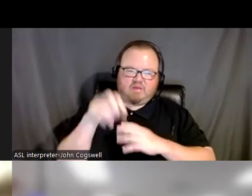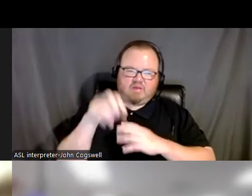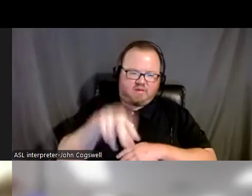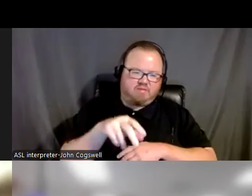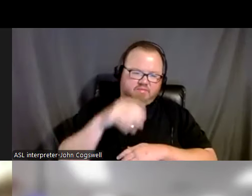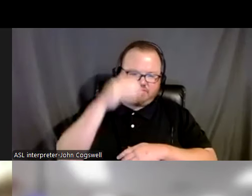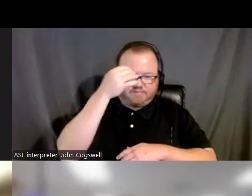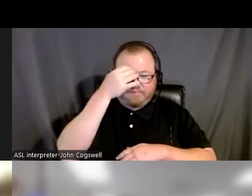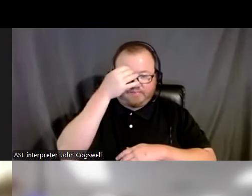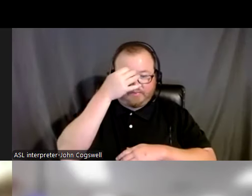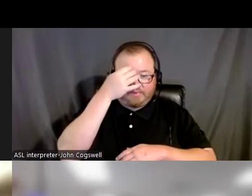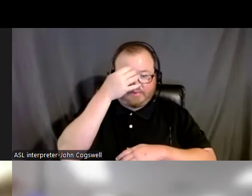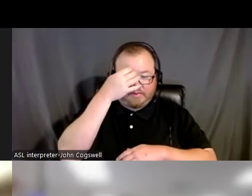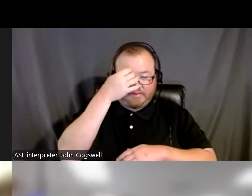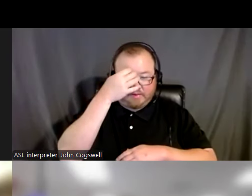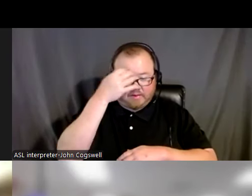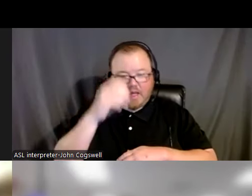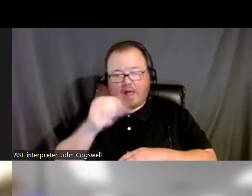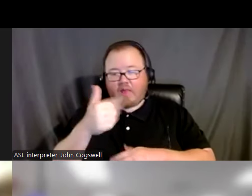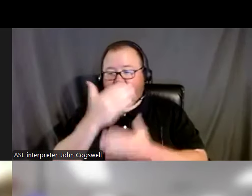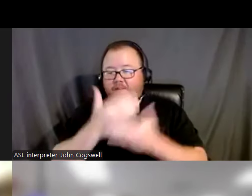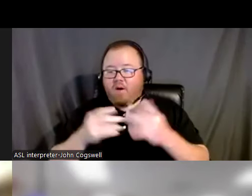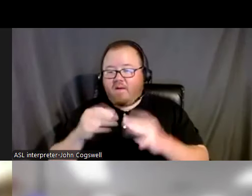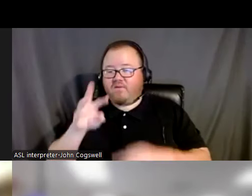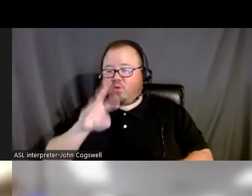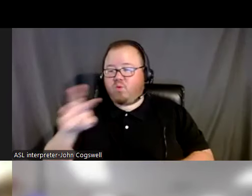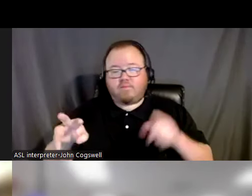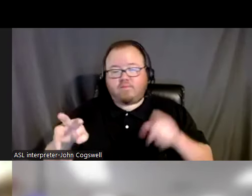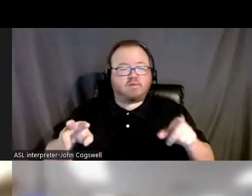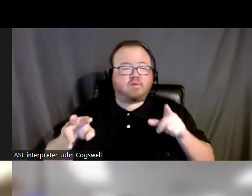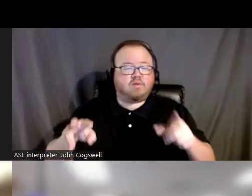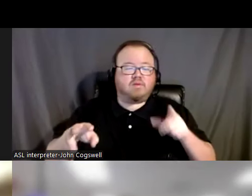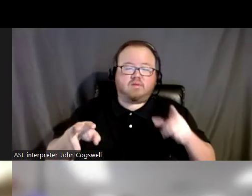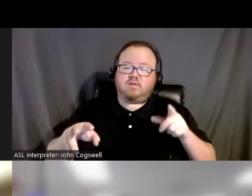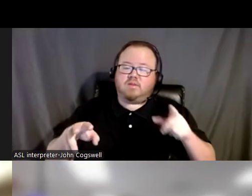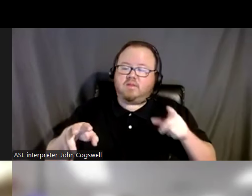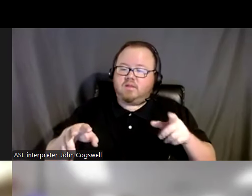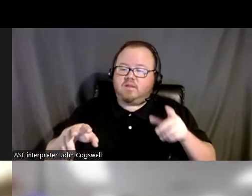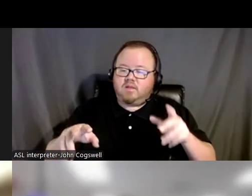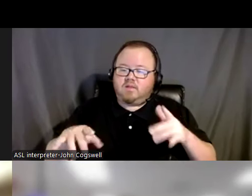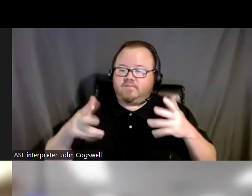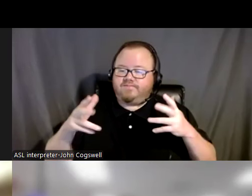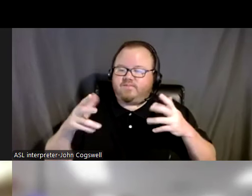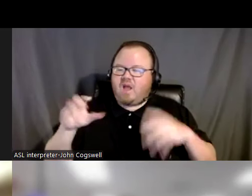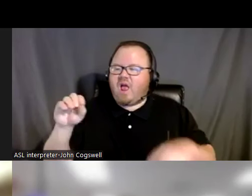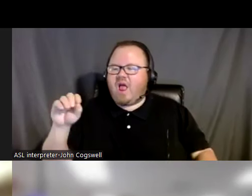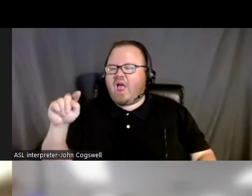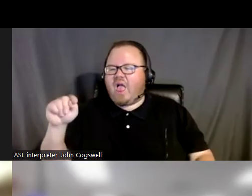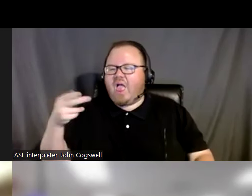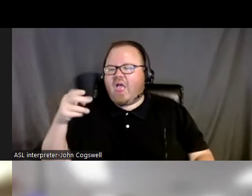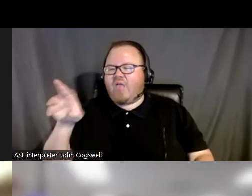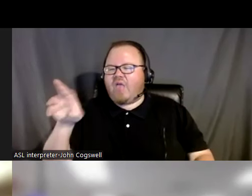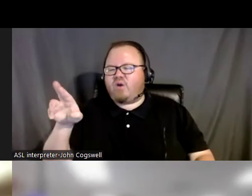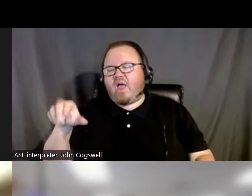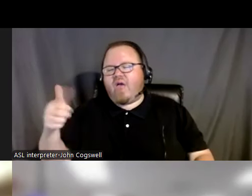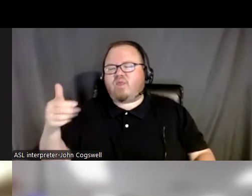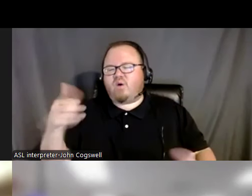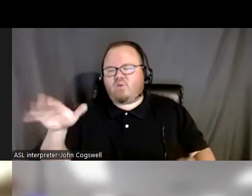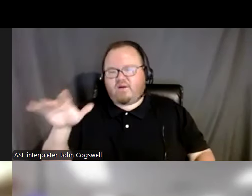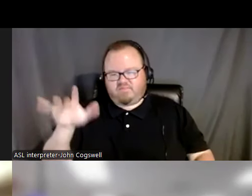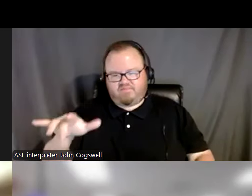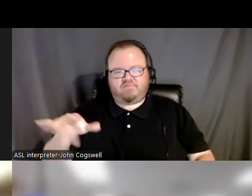one. Another section of the website is around kind of other efforts. So if we skip down from